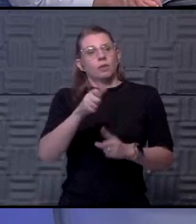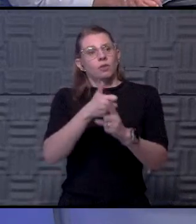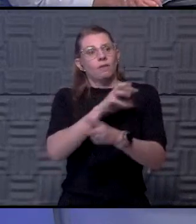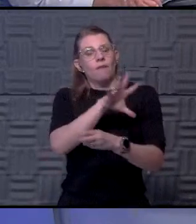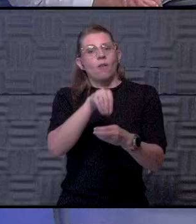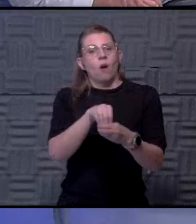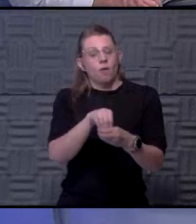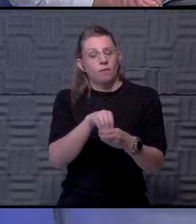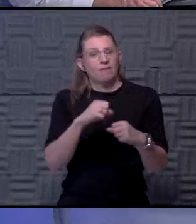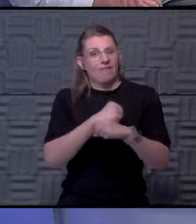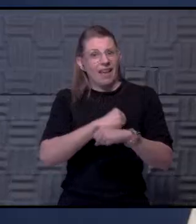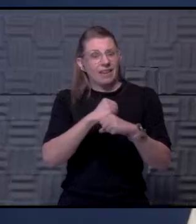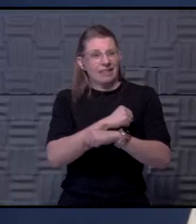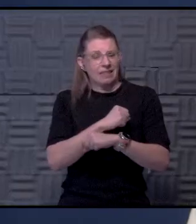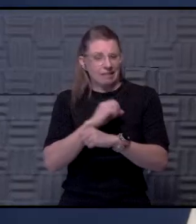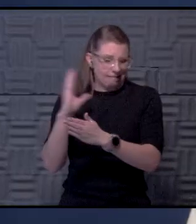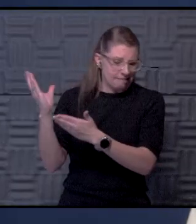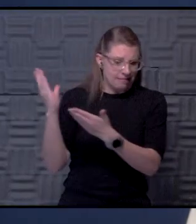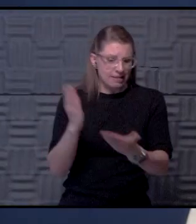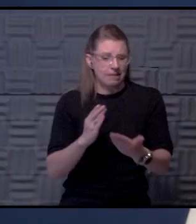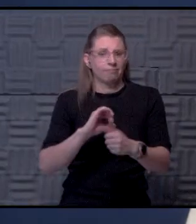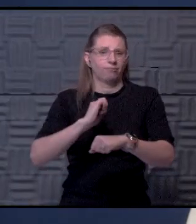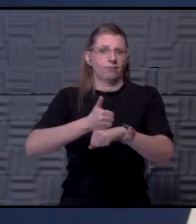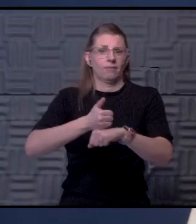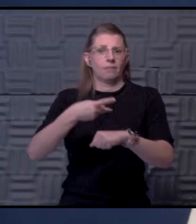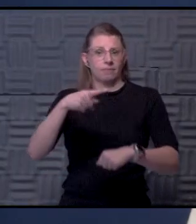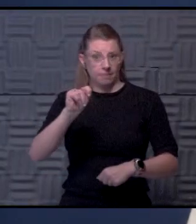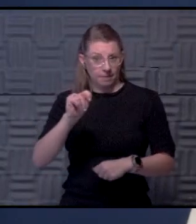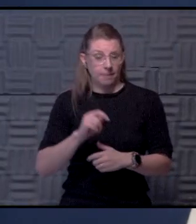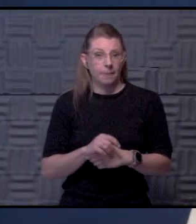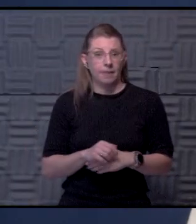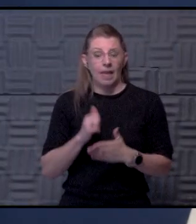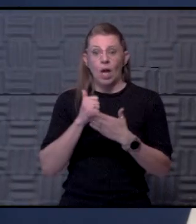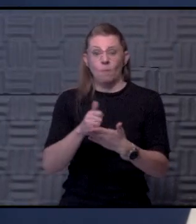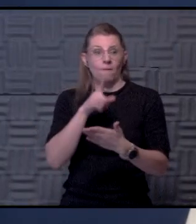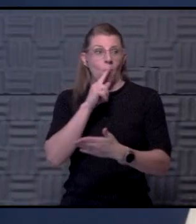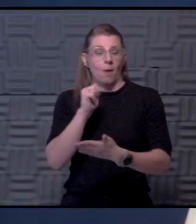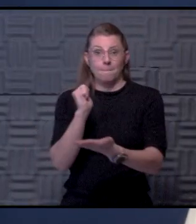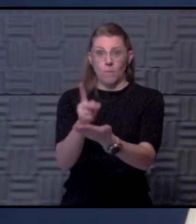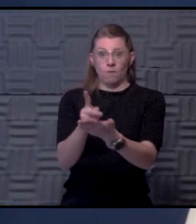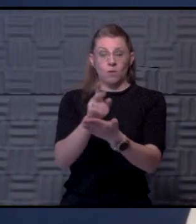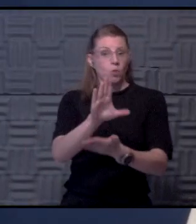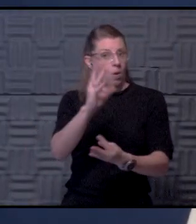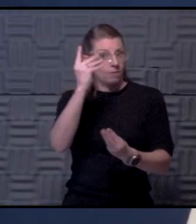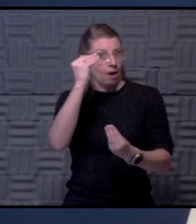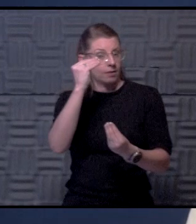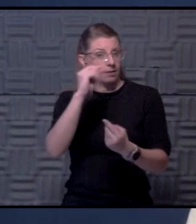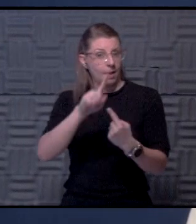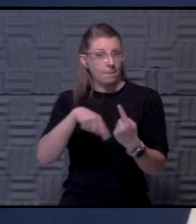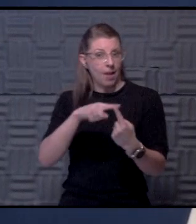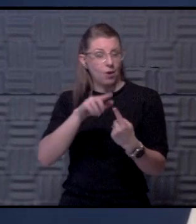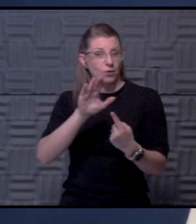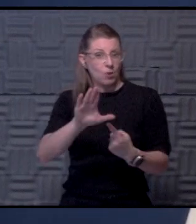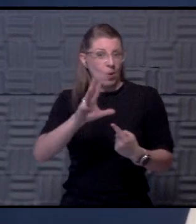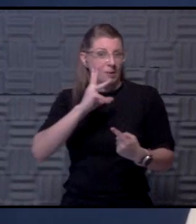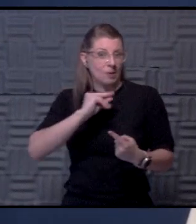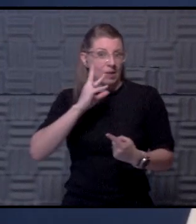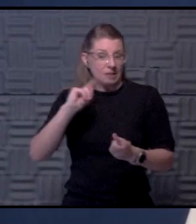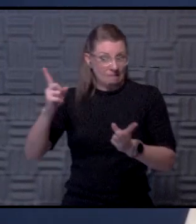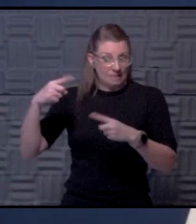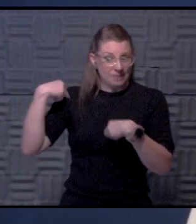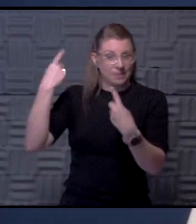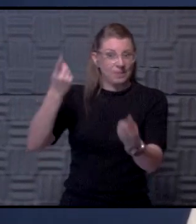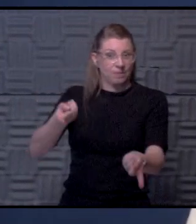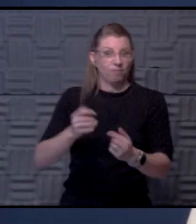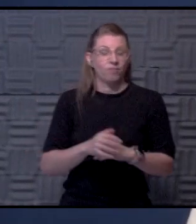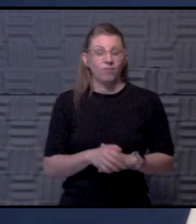fight to get proton therapy here, as we said earlier, and to help get it approved. Thoughts that you have on the journey you guys have made?